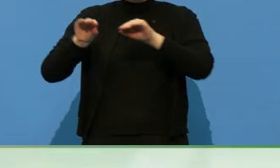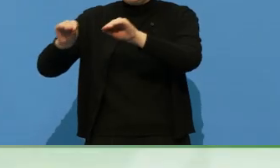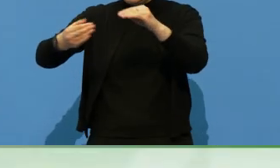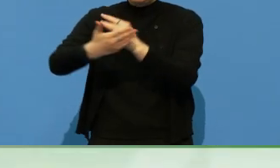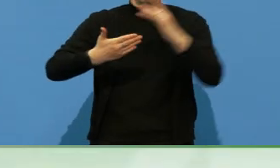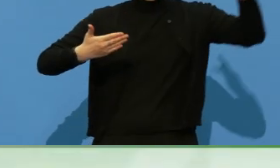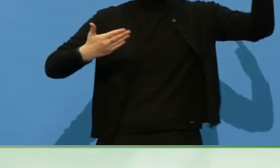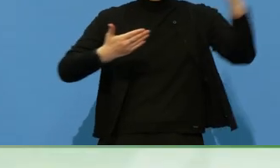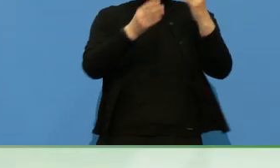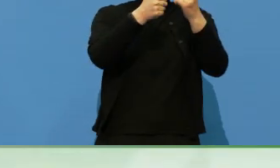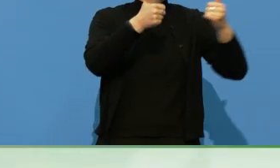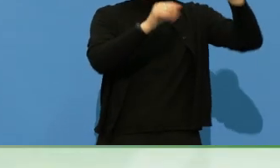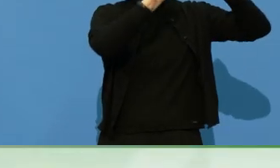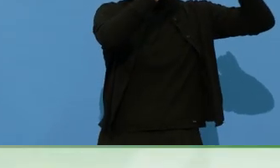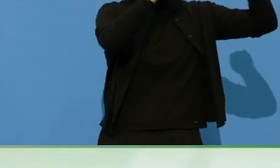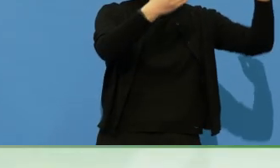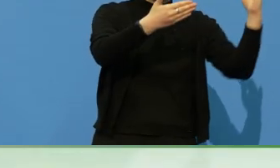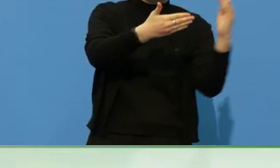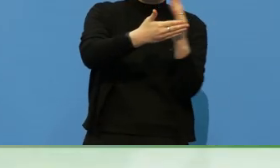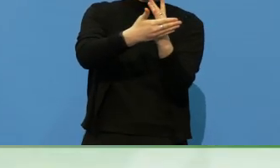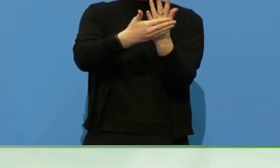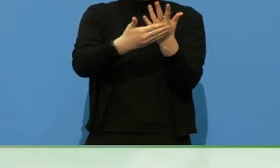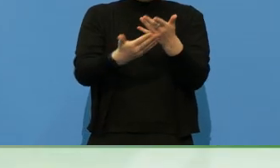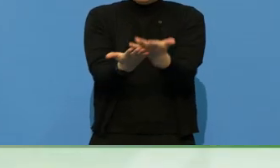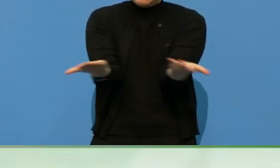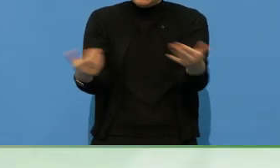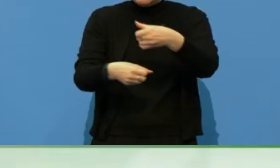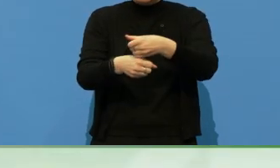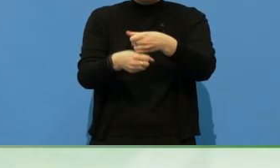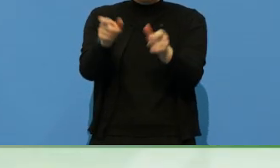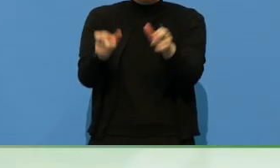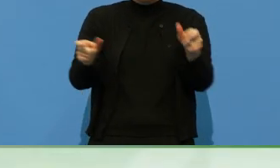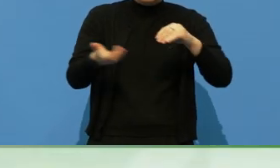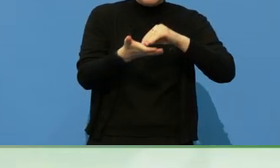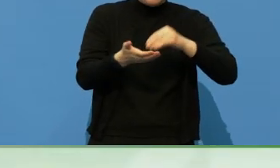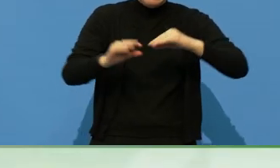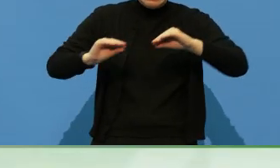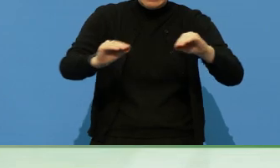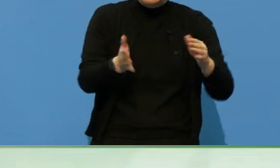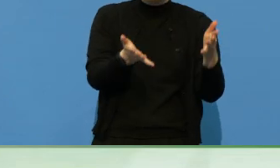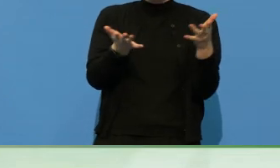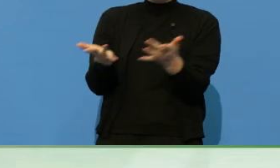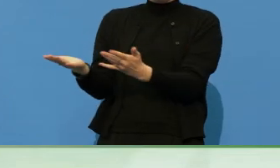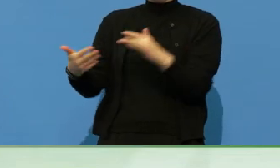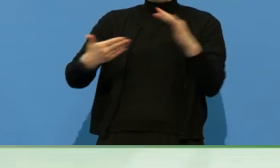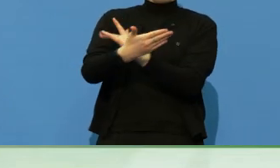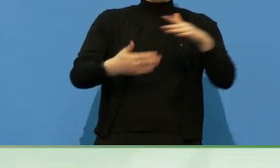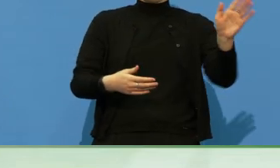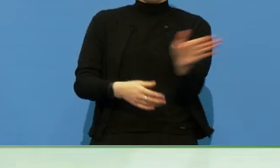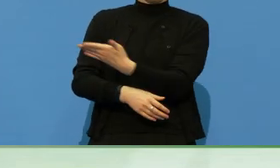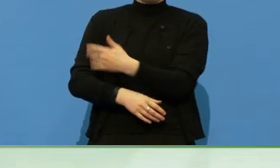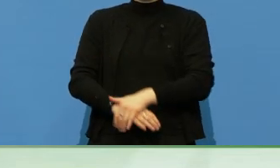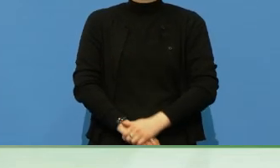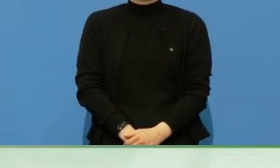only for people with disabilities, but it's wider, it's for every user, every employee, either for them, for the management